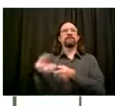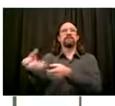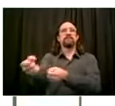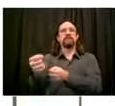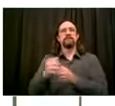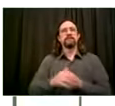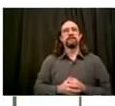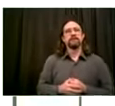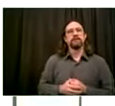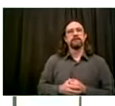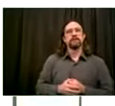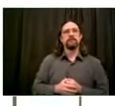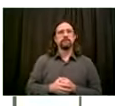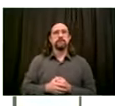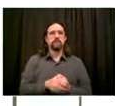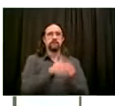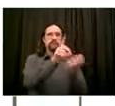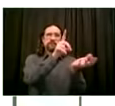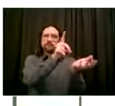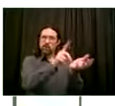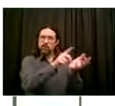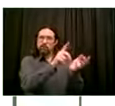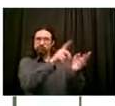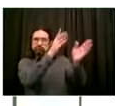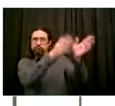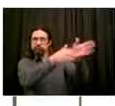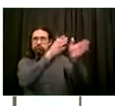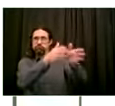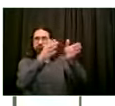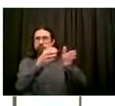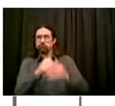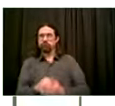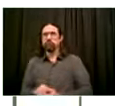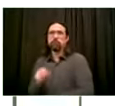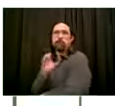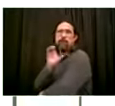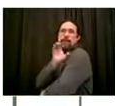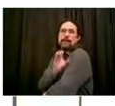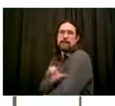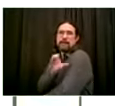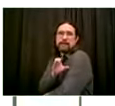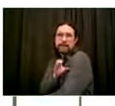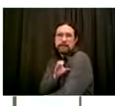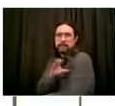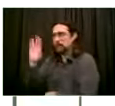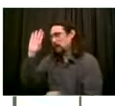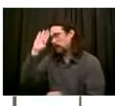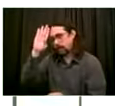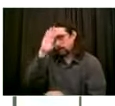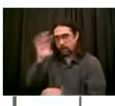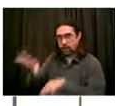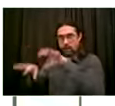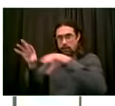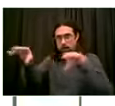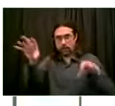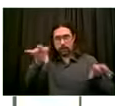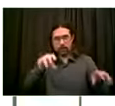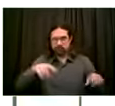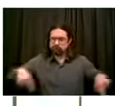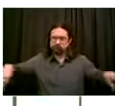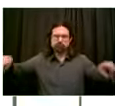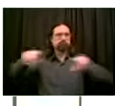of this. And in fact, in the study that you cited, Bob, one of the things that that rose to the forefront was the